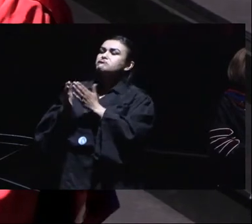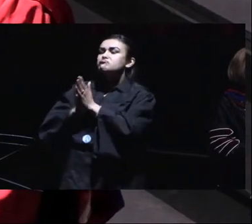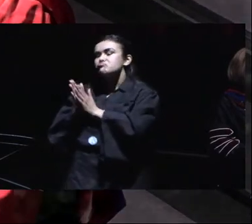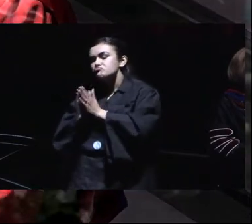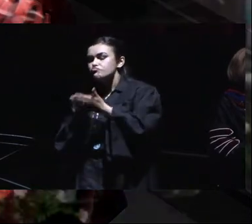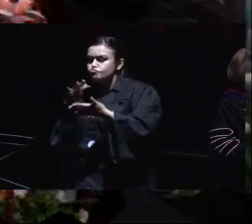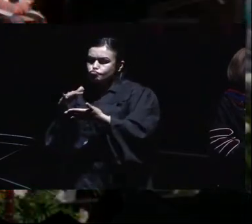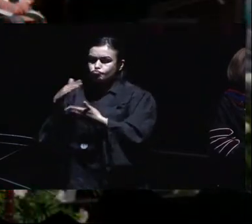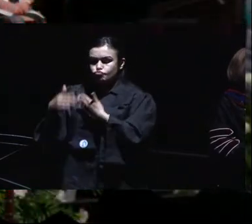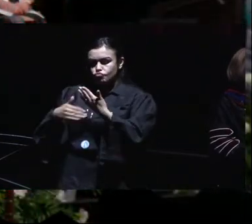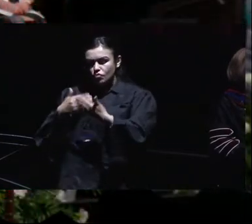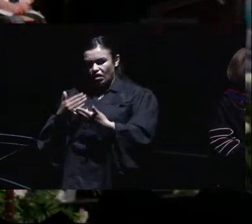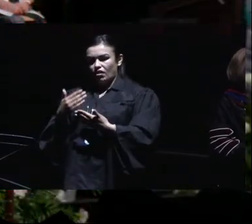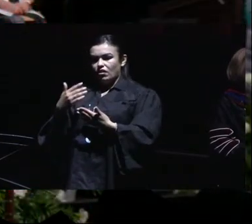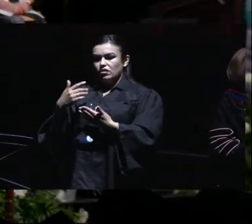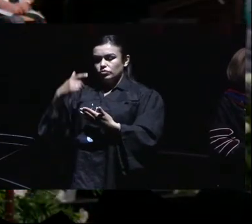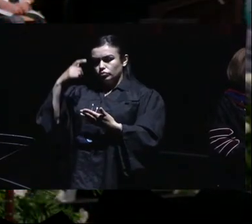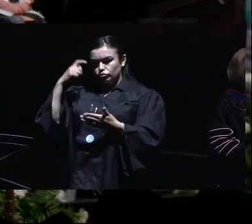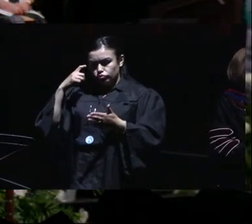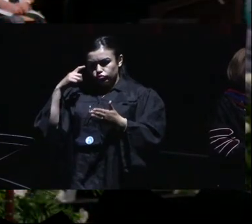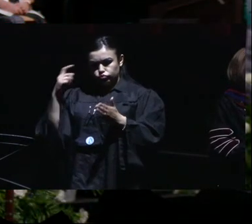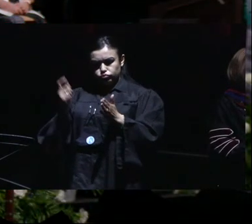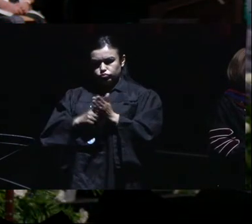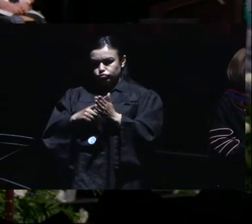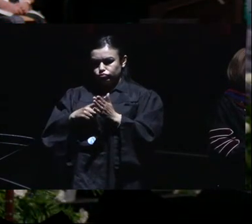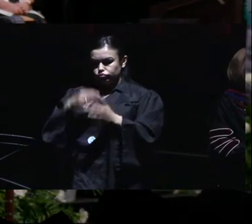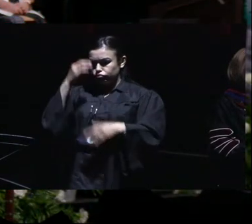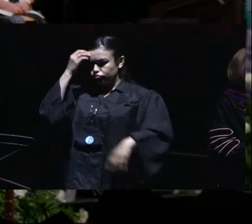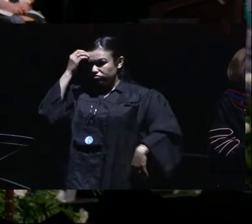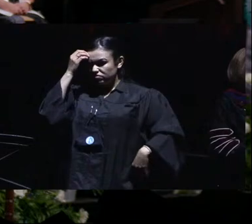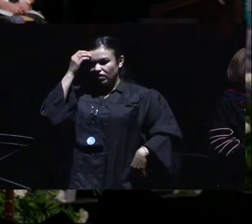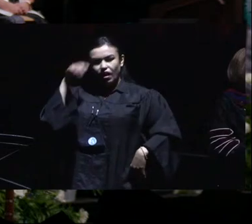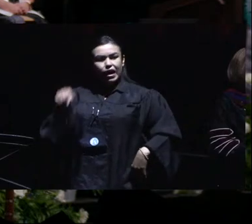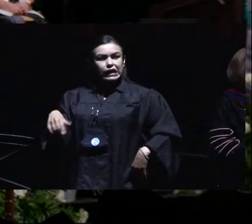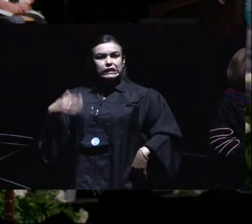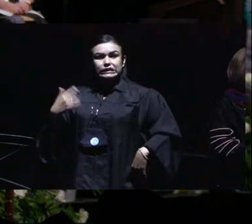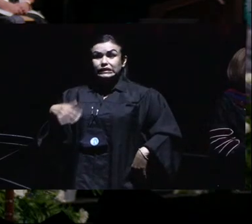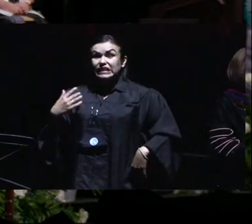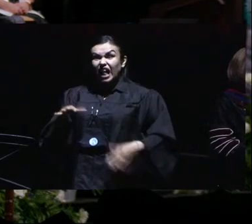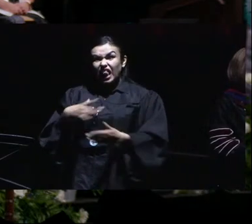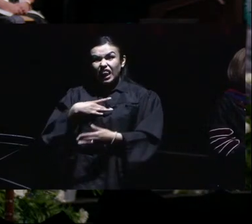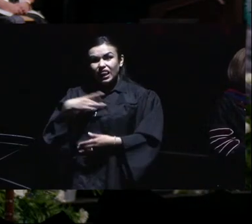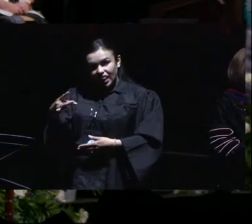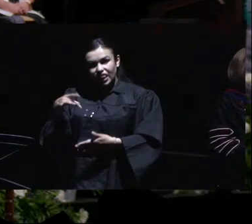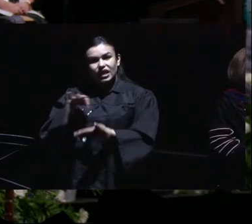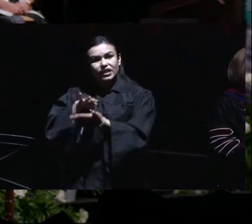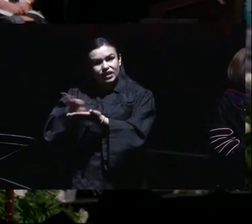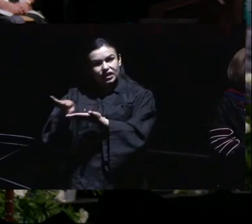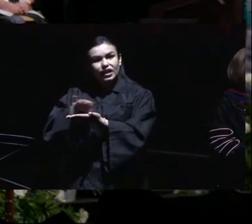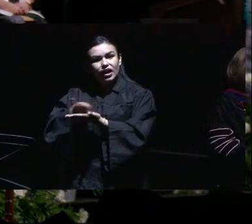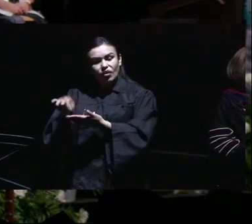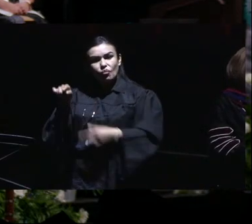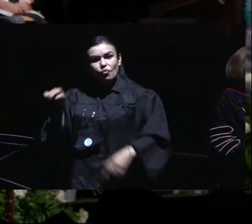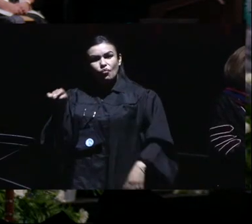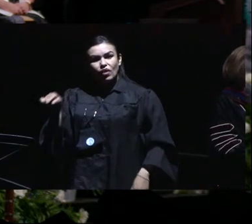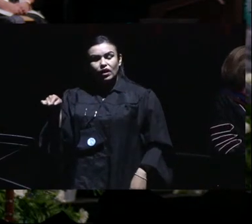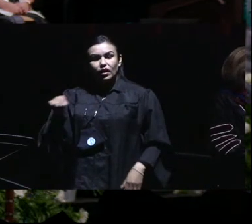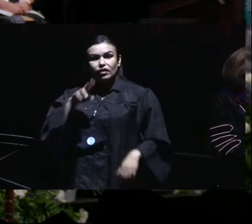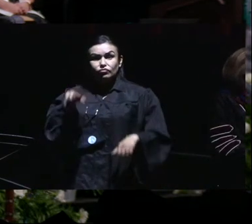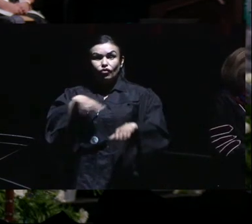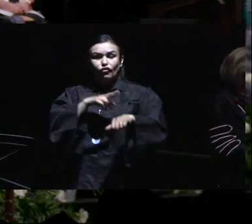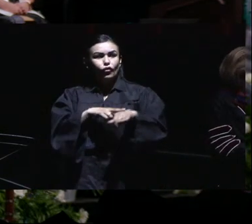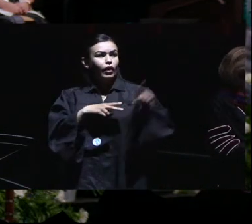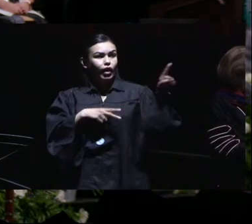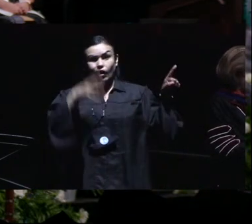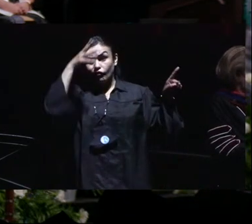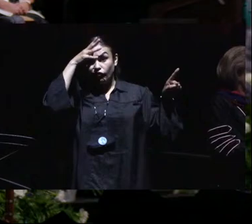bit of time, I start finding myself softening to the idea that I actually like accounting. Of course,